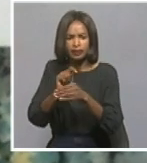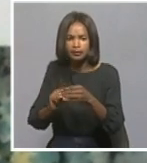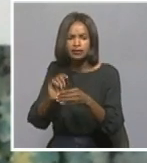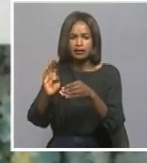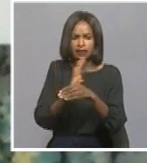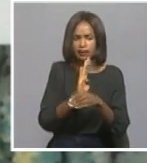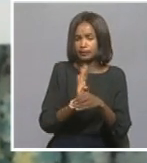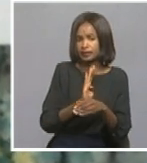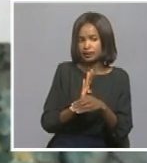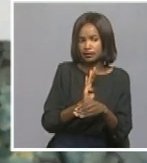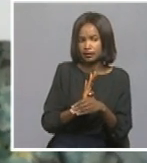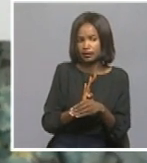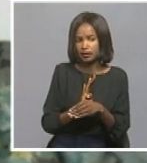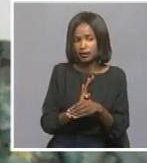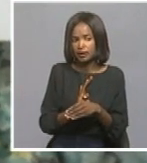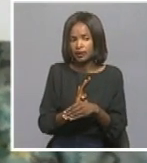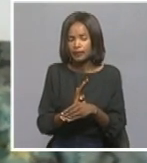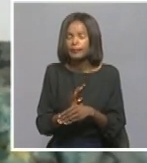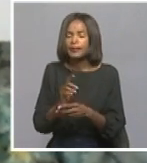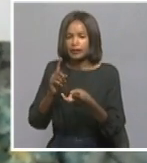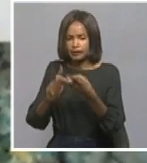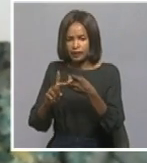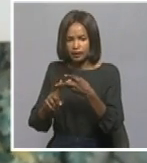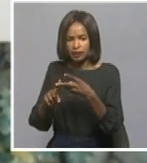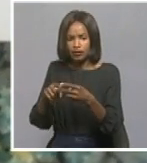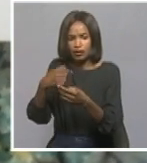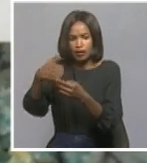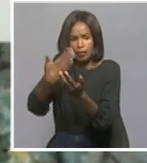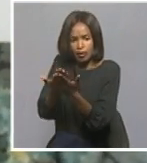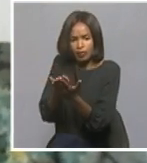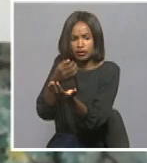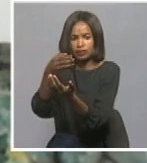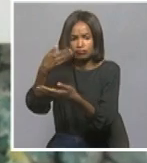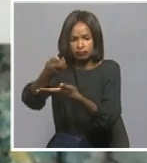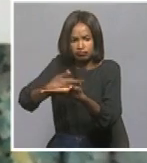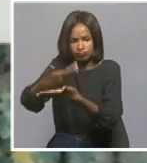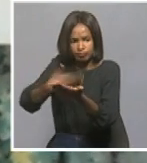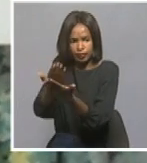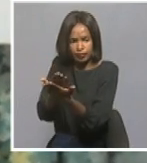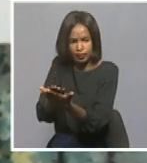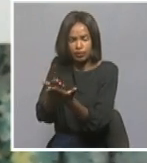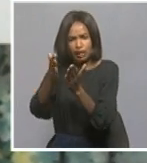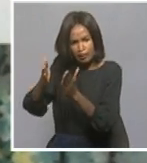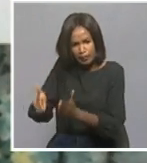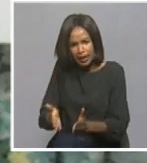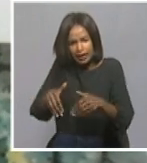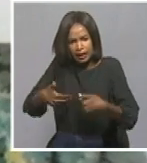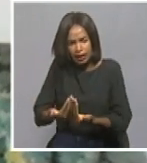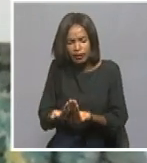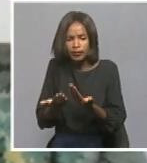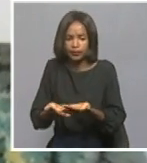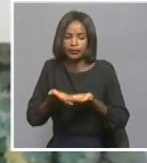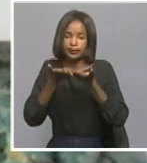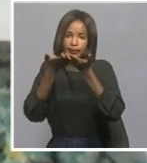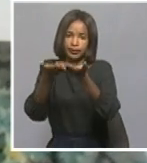during this period, and also to submit proposals in terms of rescue plan that would actually be able